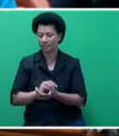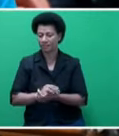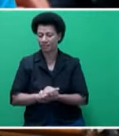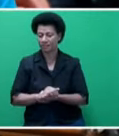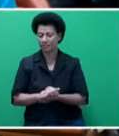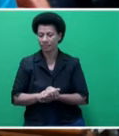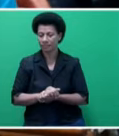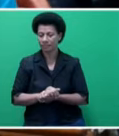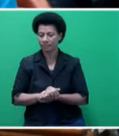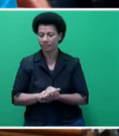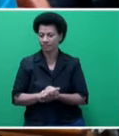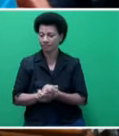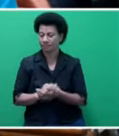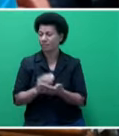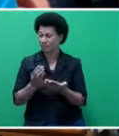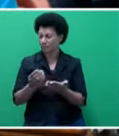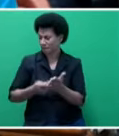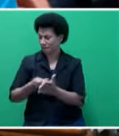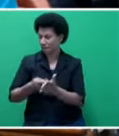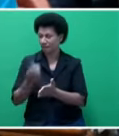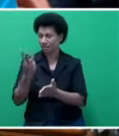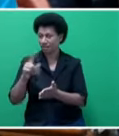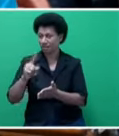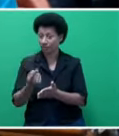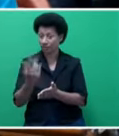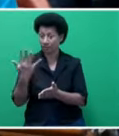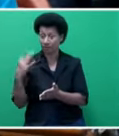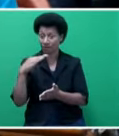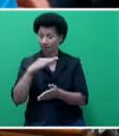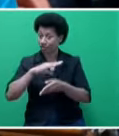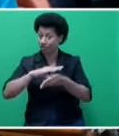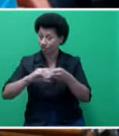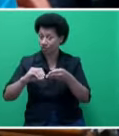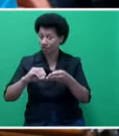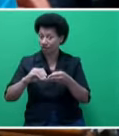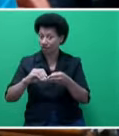if the repayment is about $3,500 in this particular case, this is a real example I'm giving